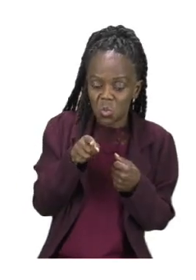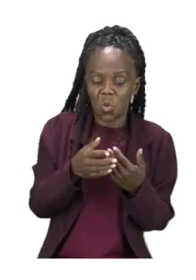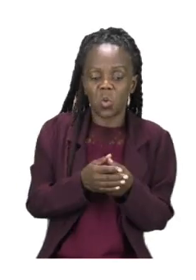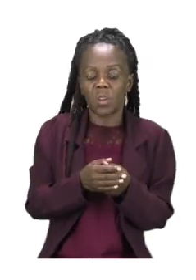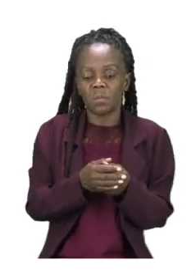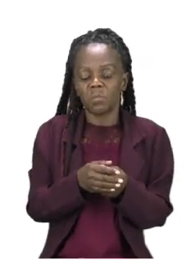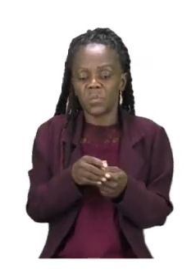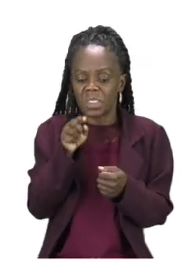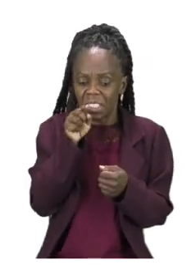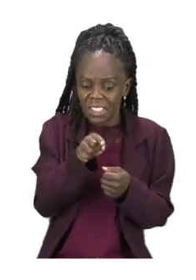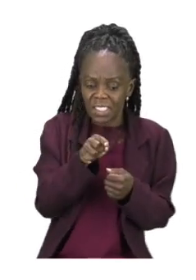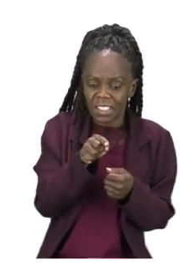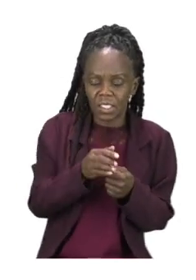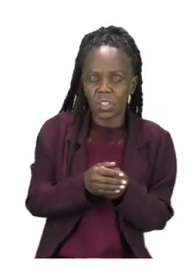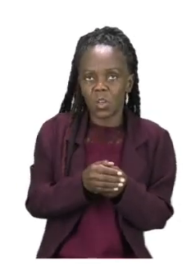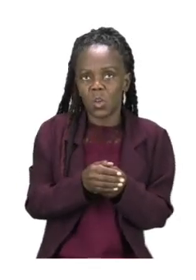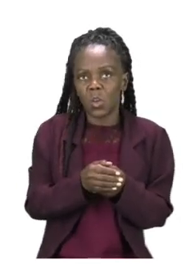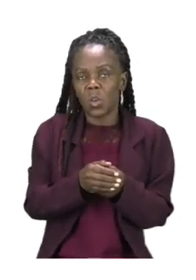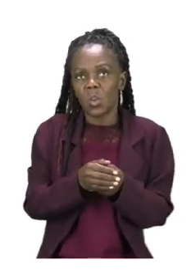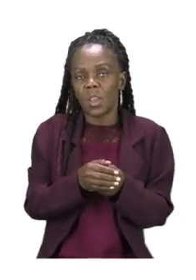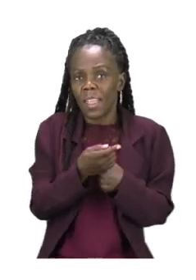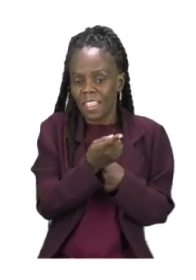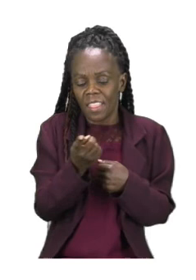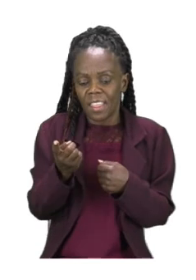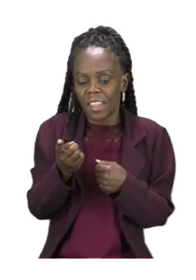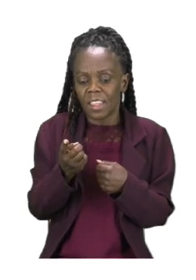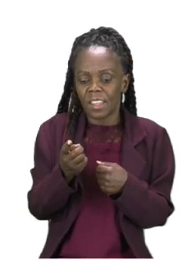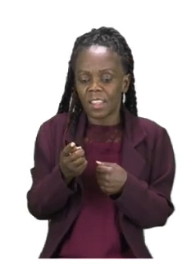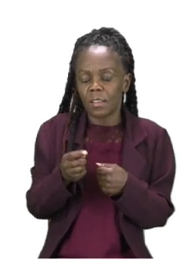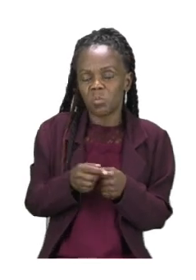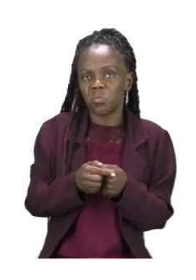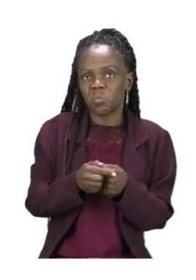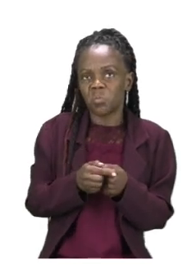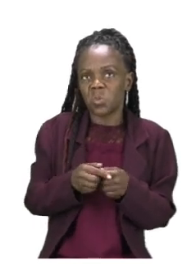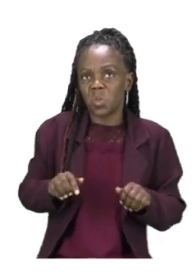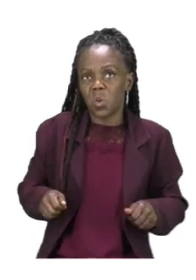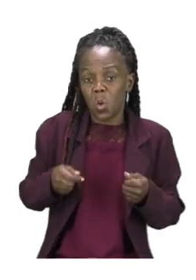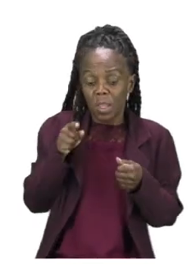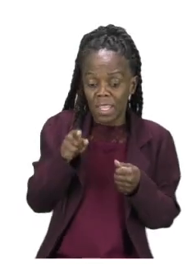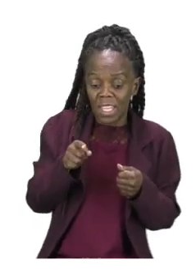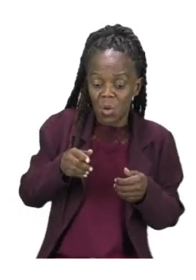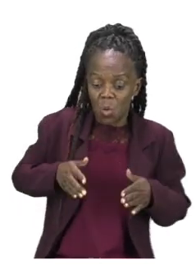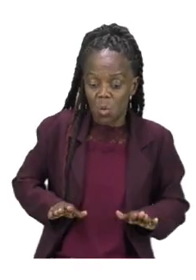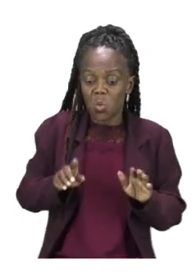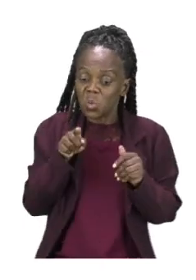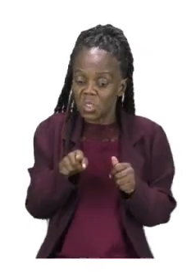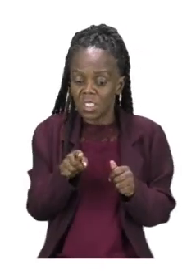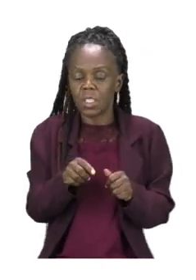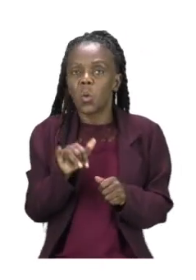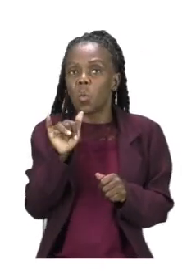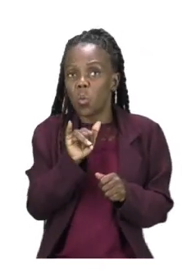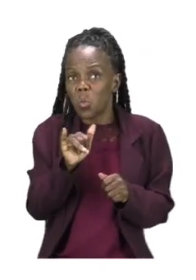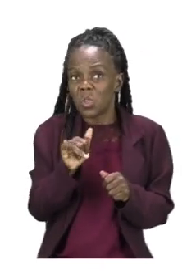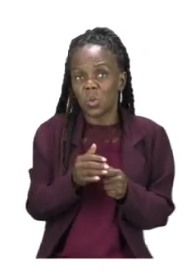he, they, or she. Now,